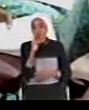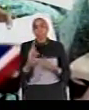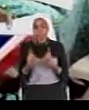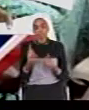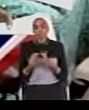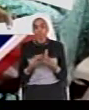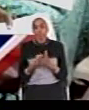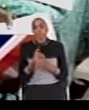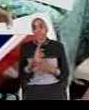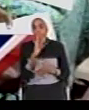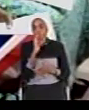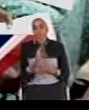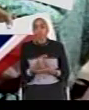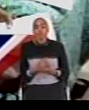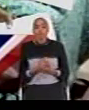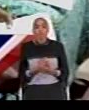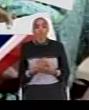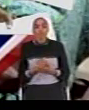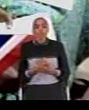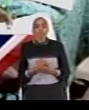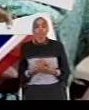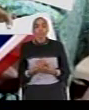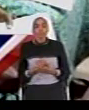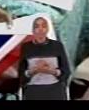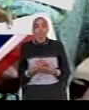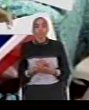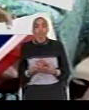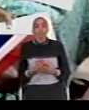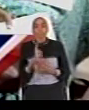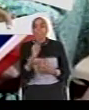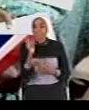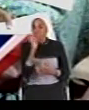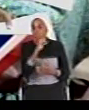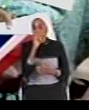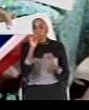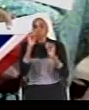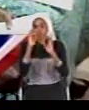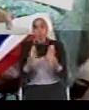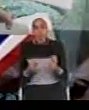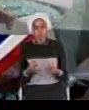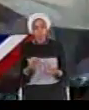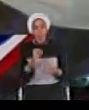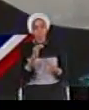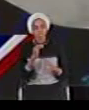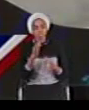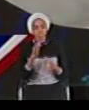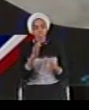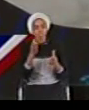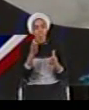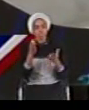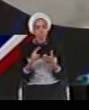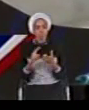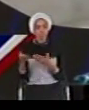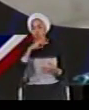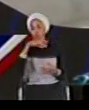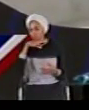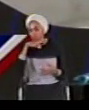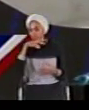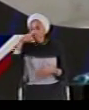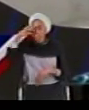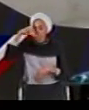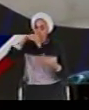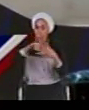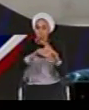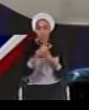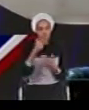and bold-faced. They're gainsayers. They want to bring corruption into